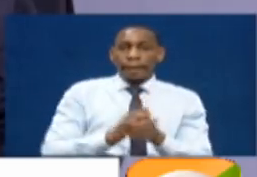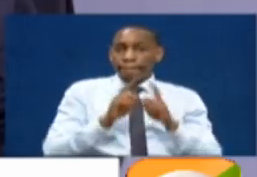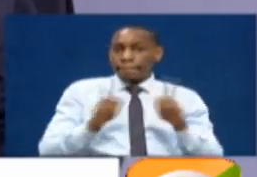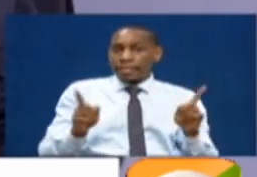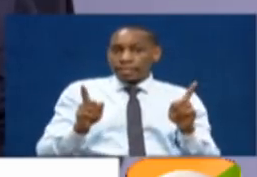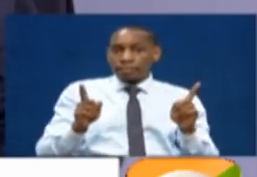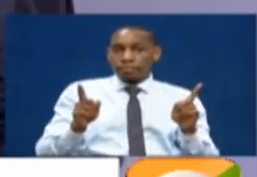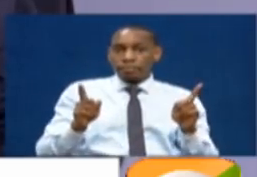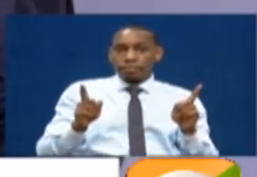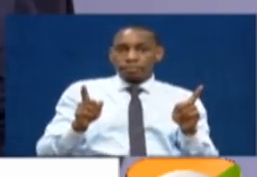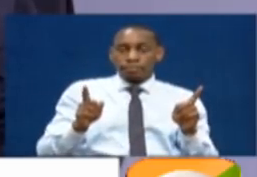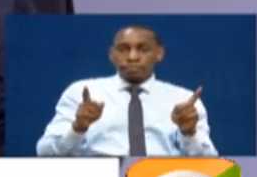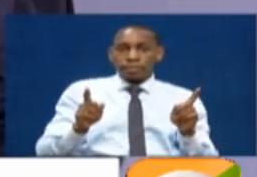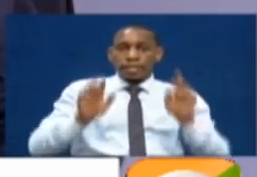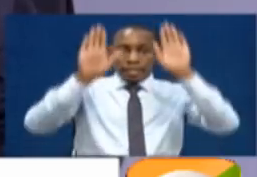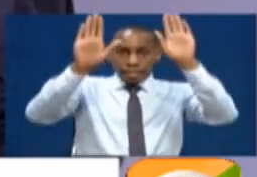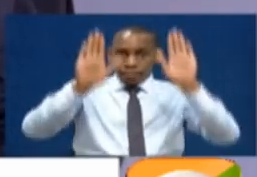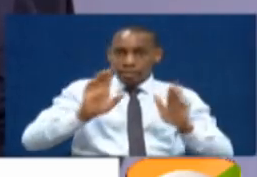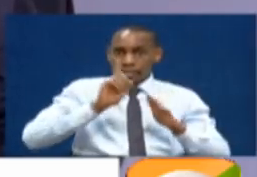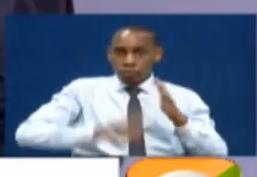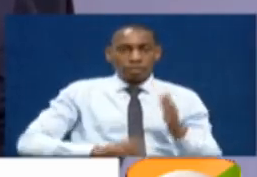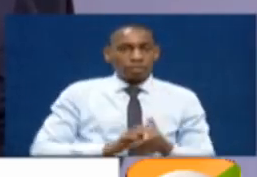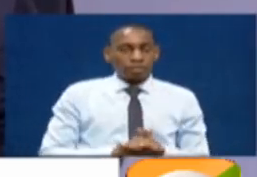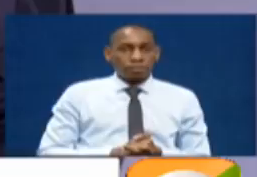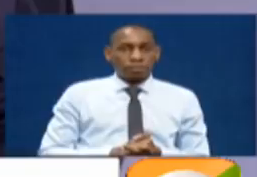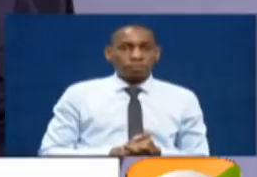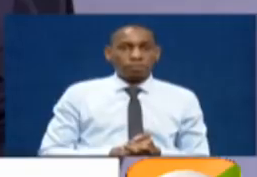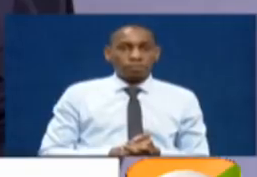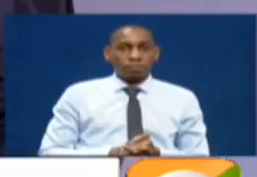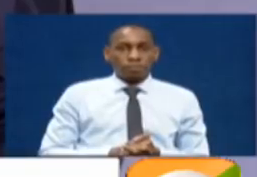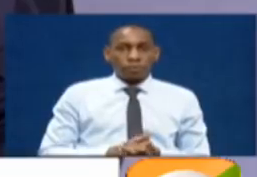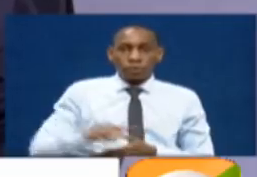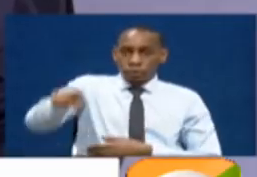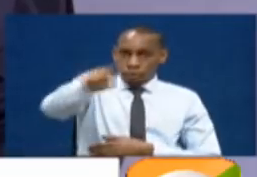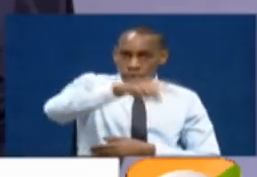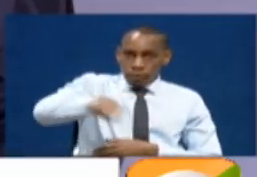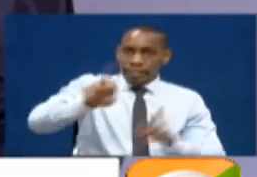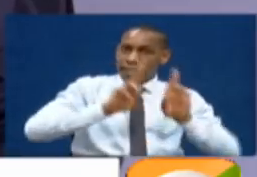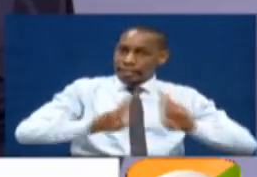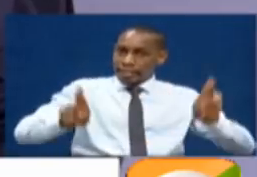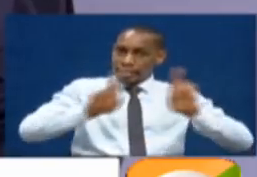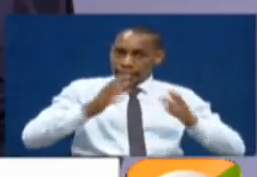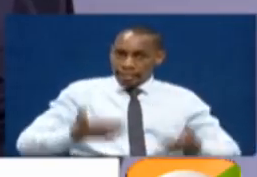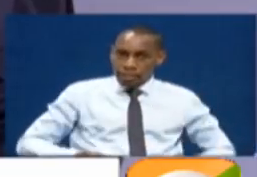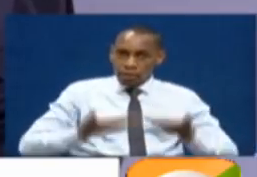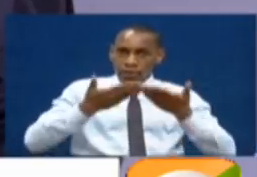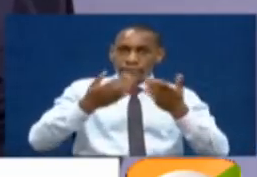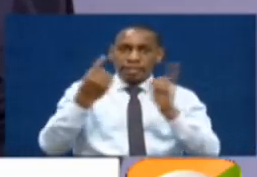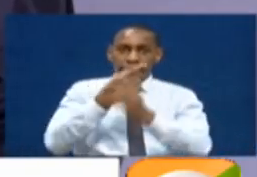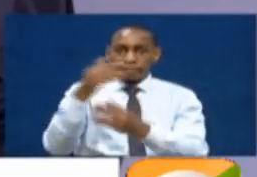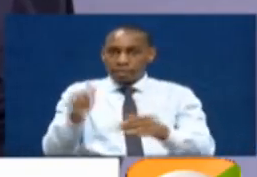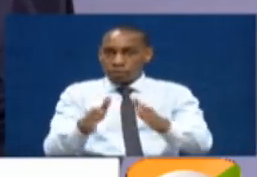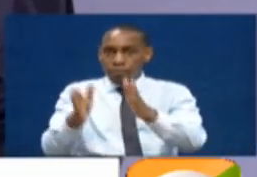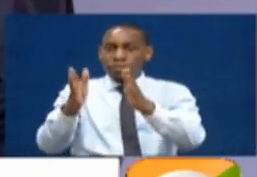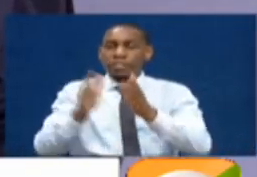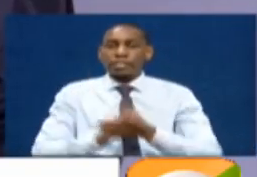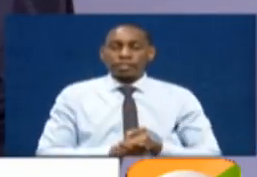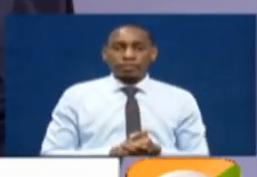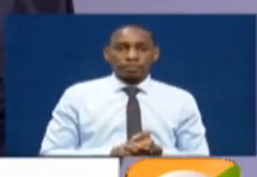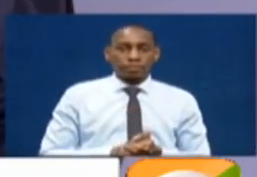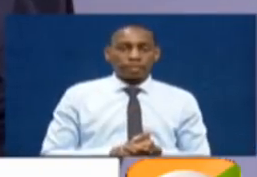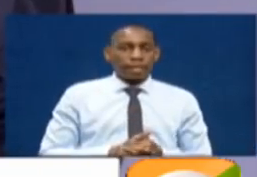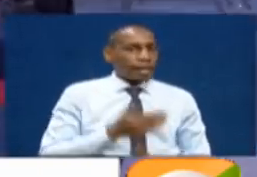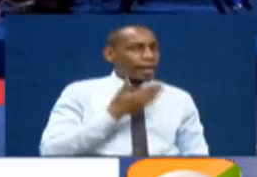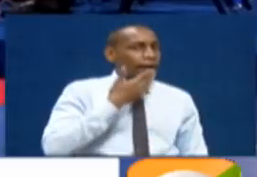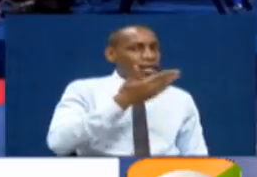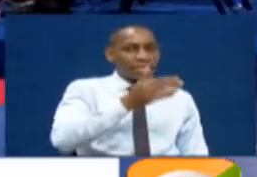But at the end of the day, we are ready to offer an alternative, given the opportunity. You still haven't answered